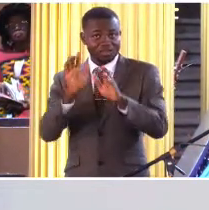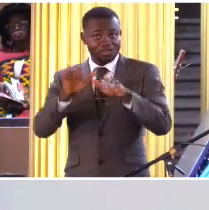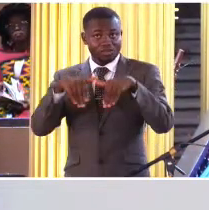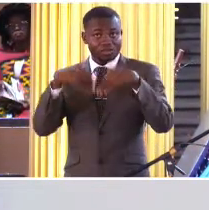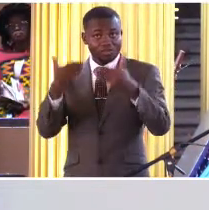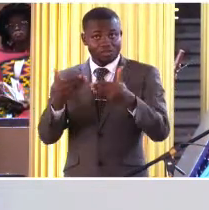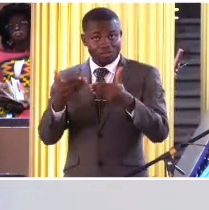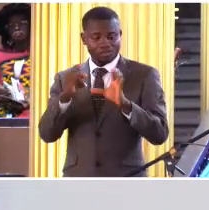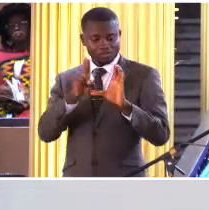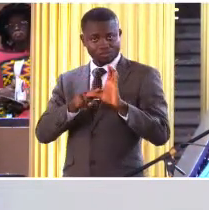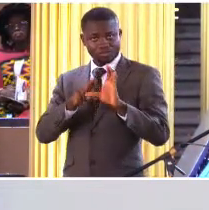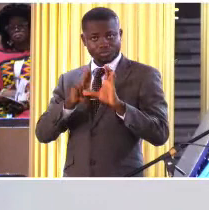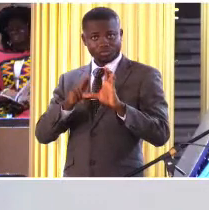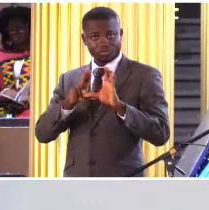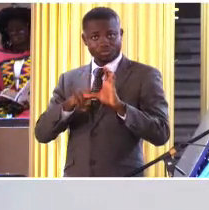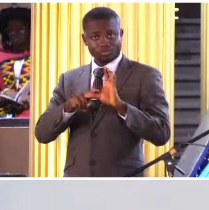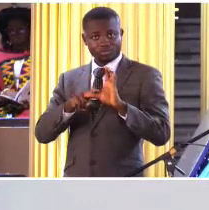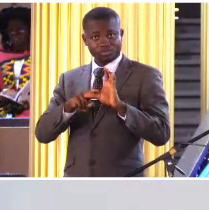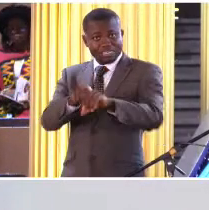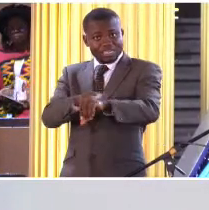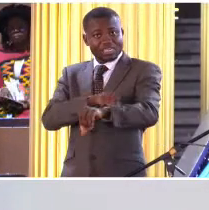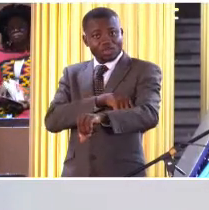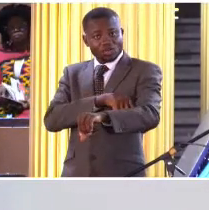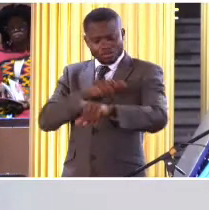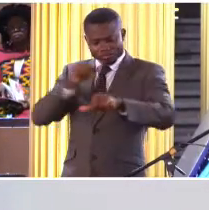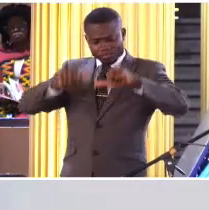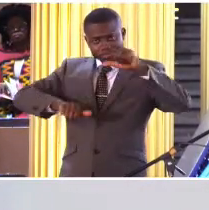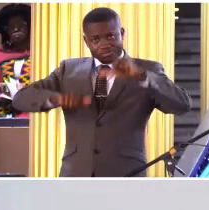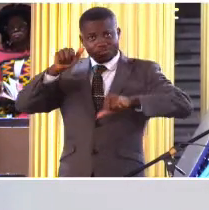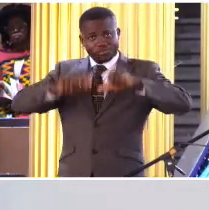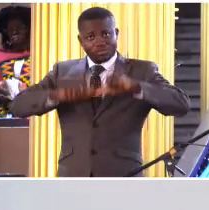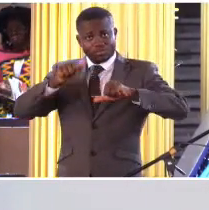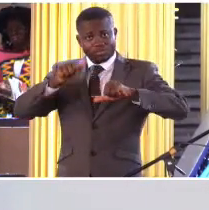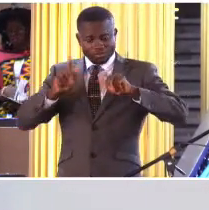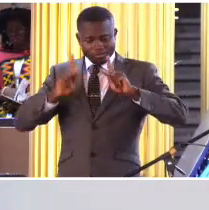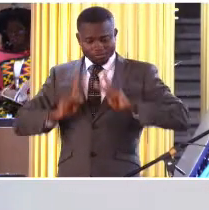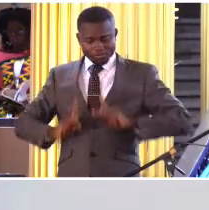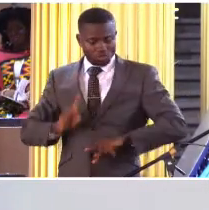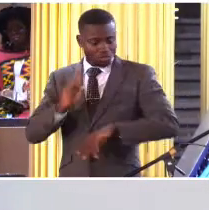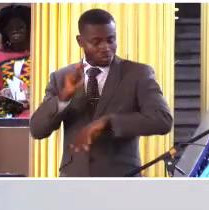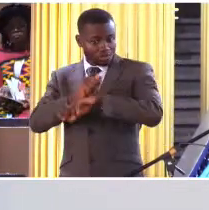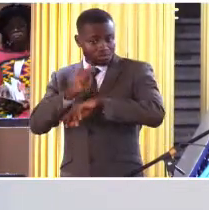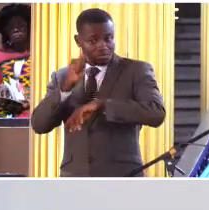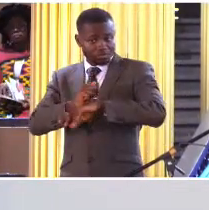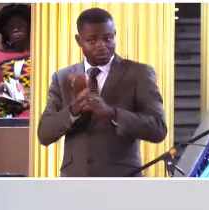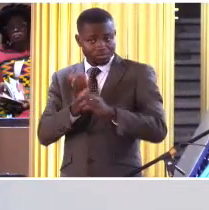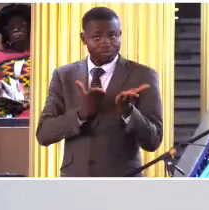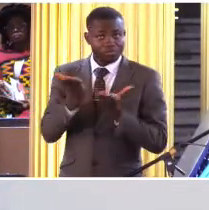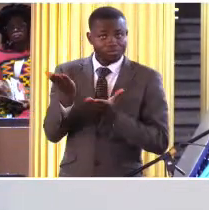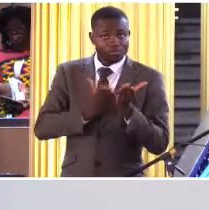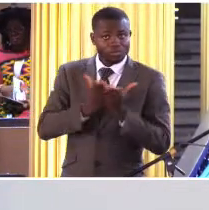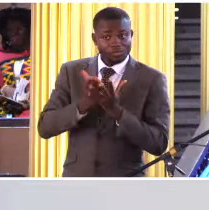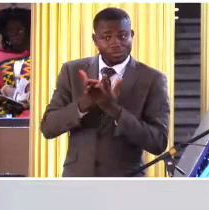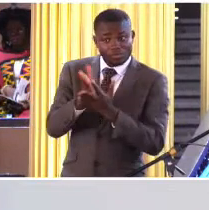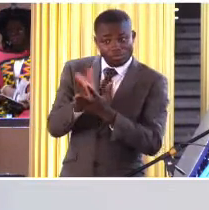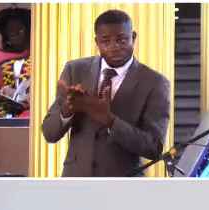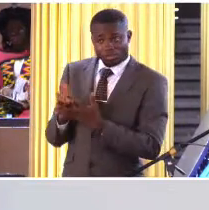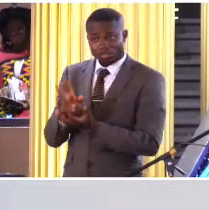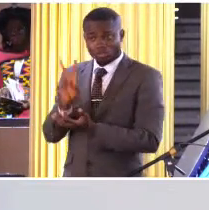office chair ergonomic assessments and physiotherapy services between 2009